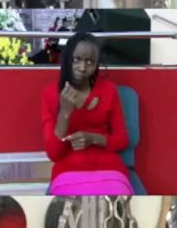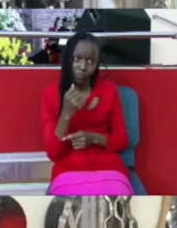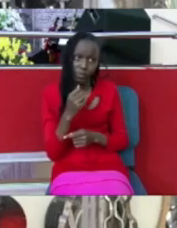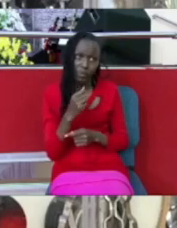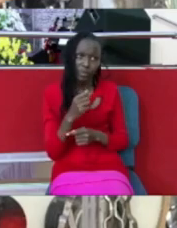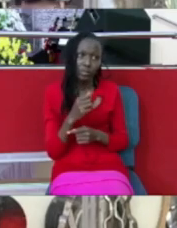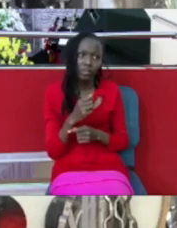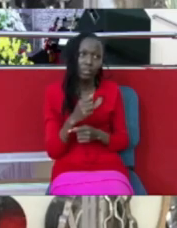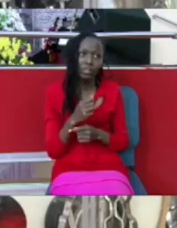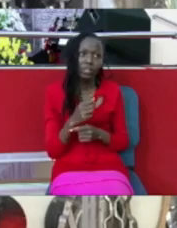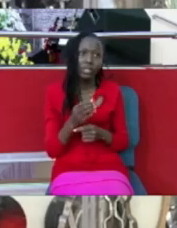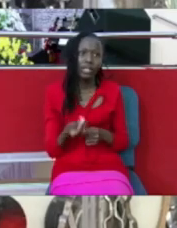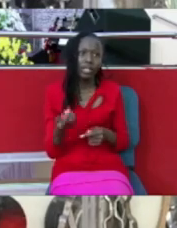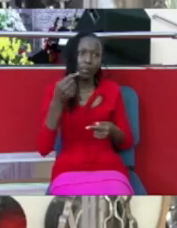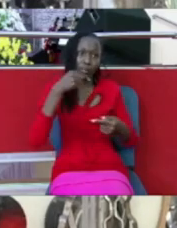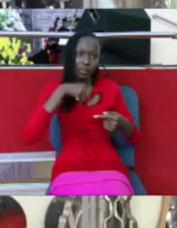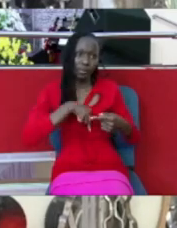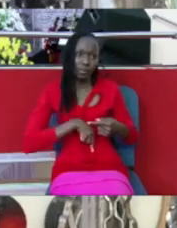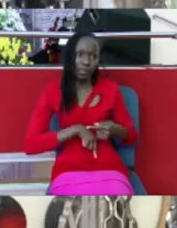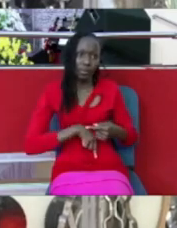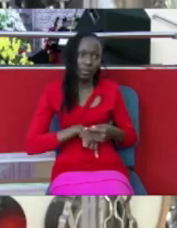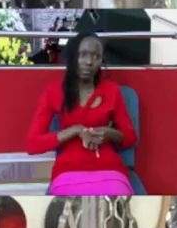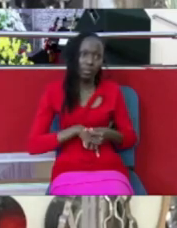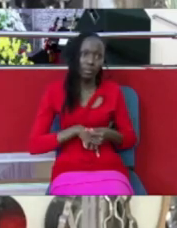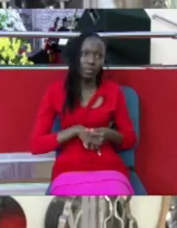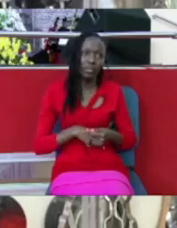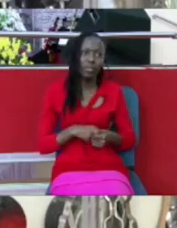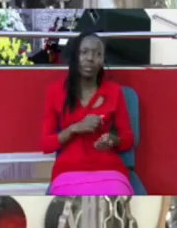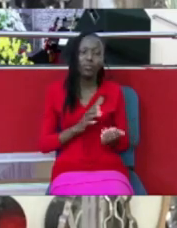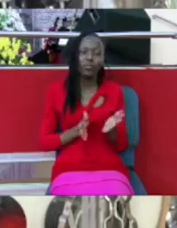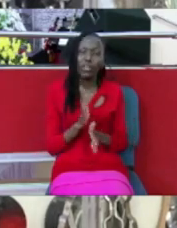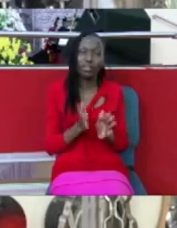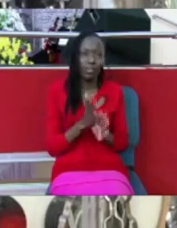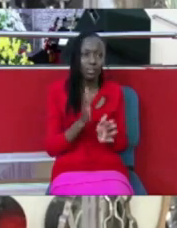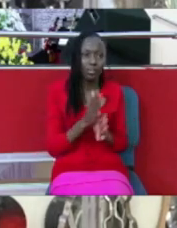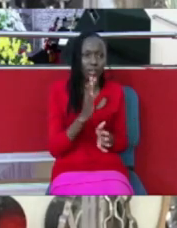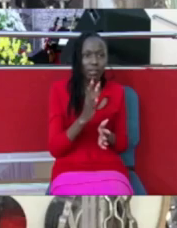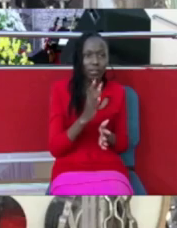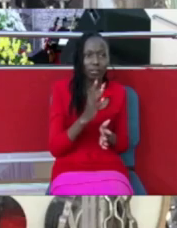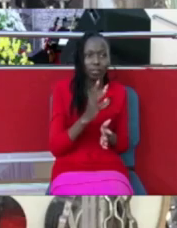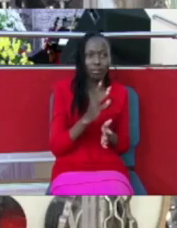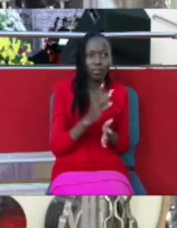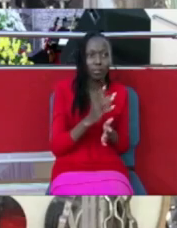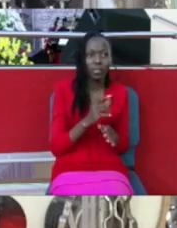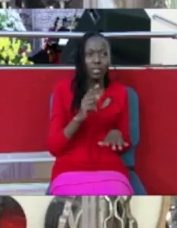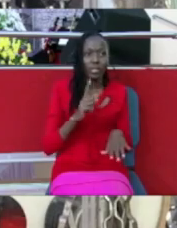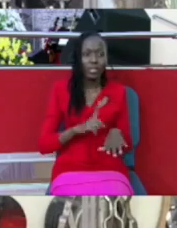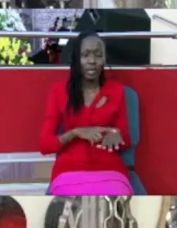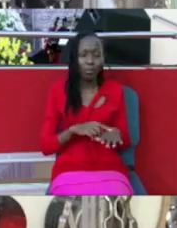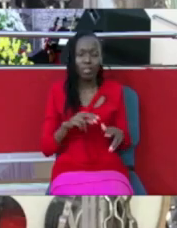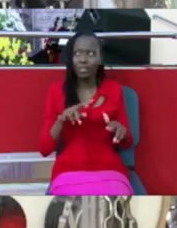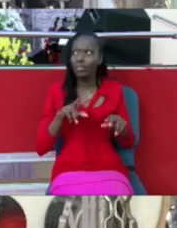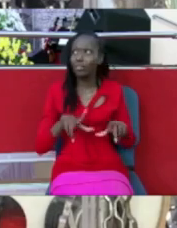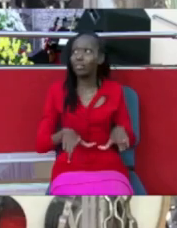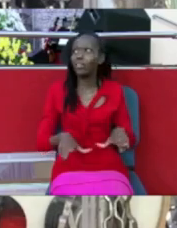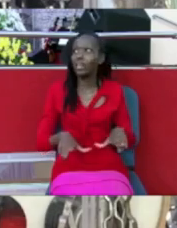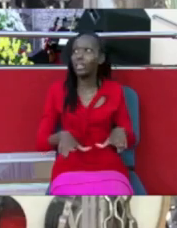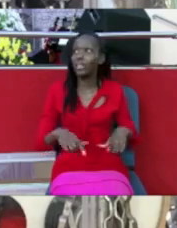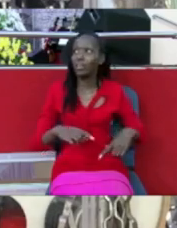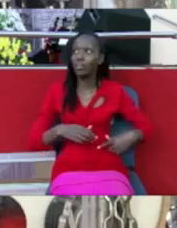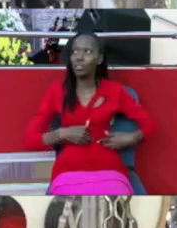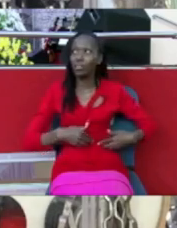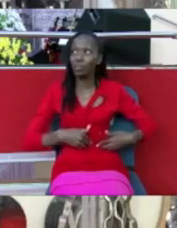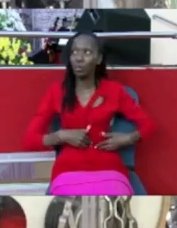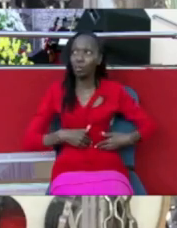their stomachs pretty quickly. Na anaiweka kwa tumbo kwa haraka. There it lies in the stomach, soaking up all those acids